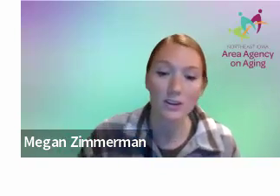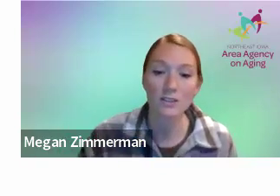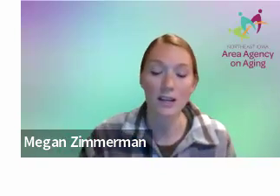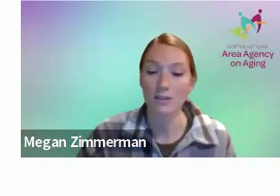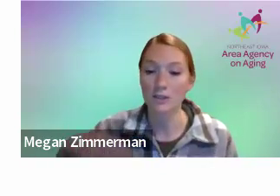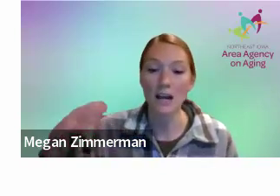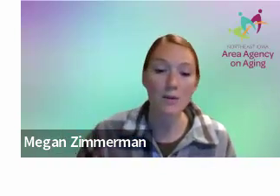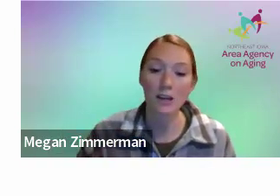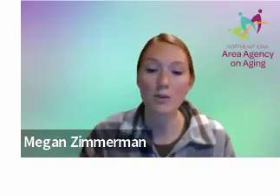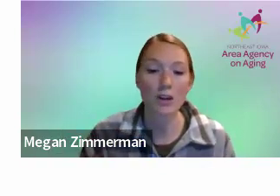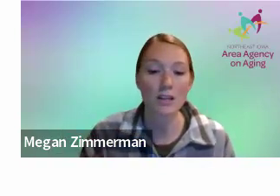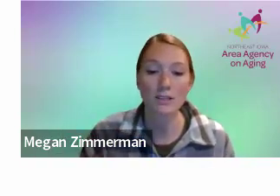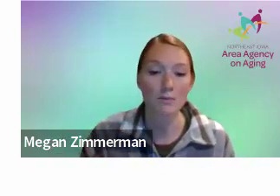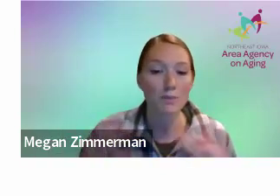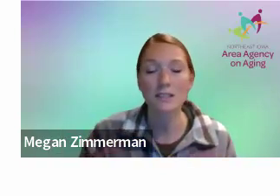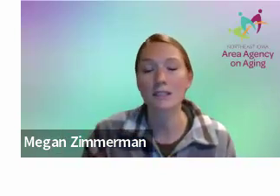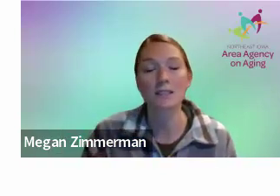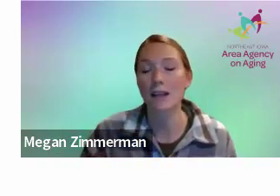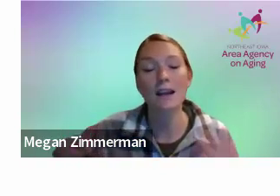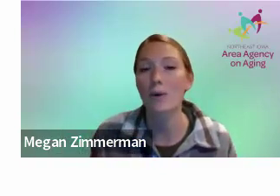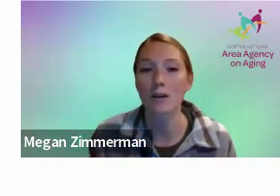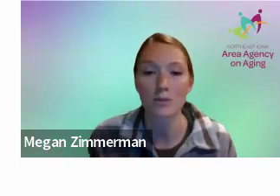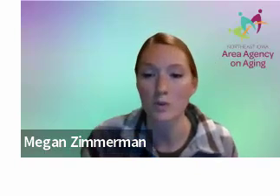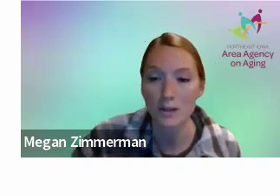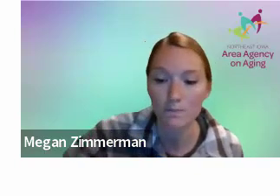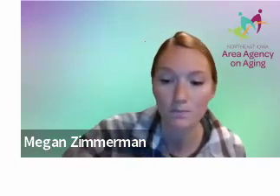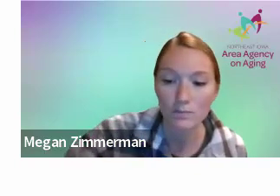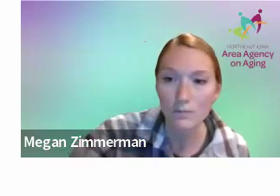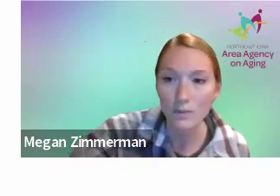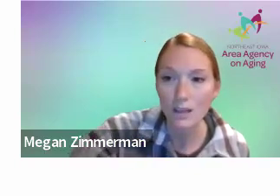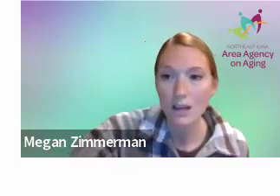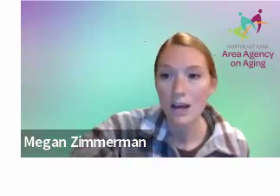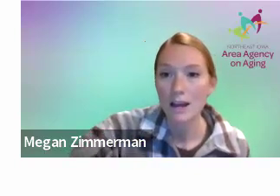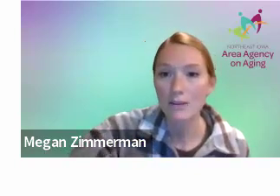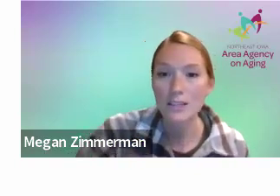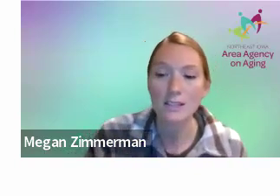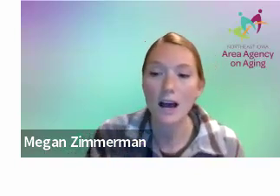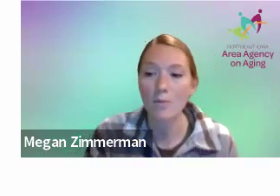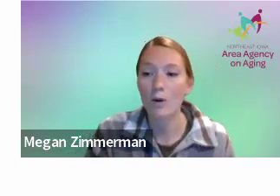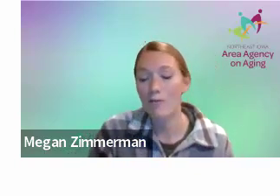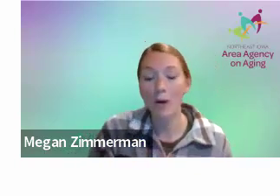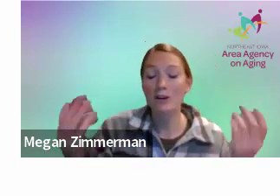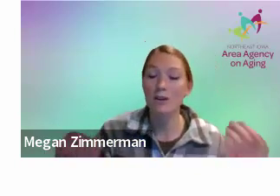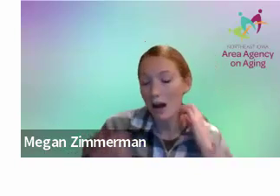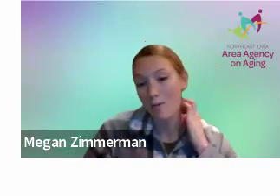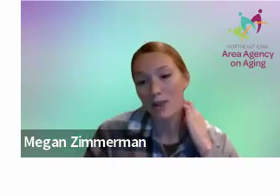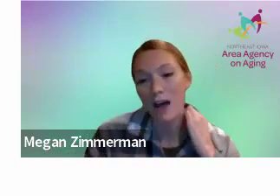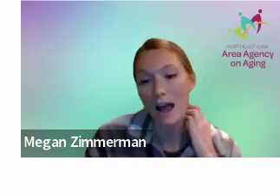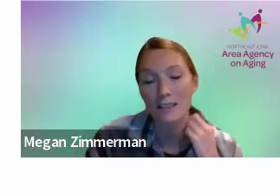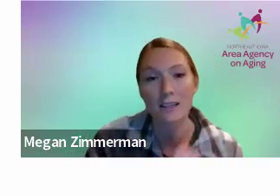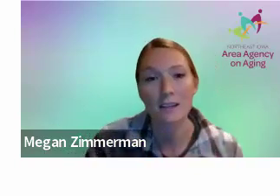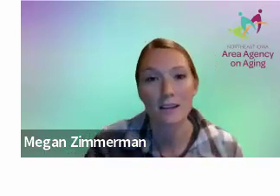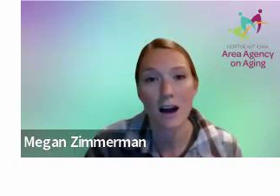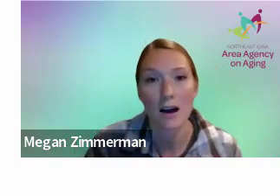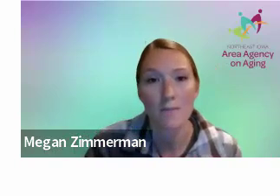senior centers and retirement communities and businesses and anywhere in between. Now, since we've partnered with